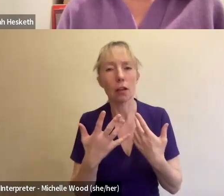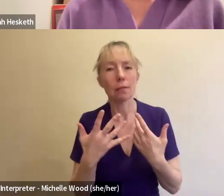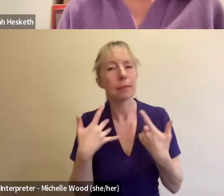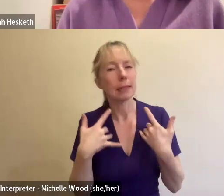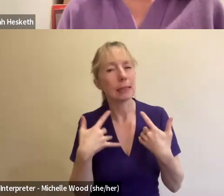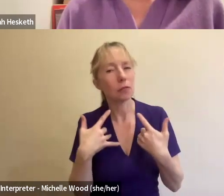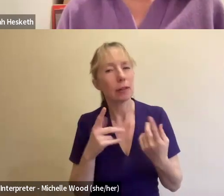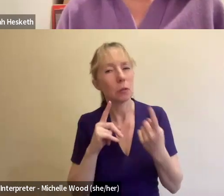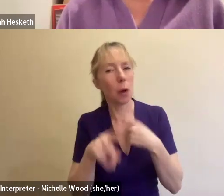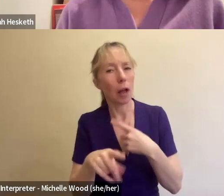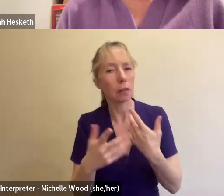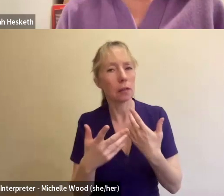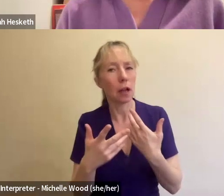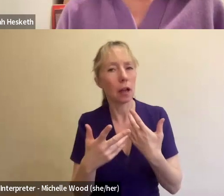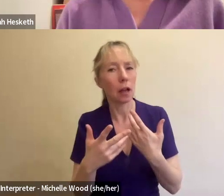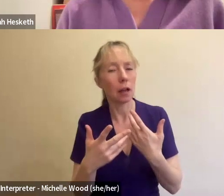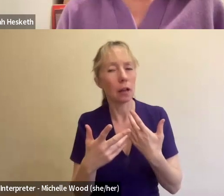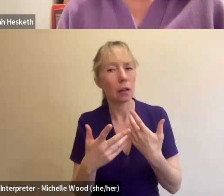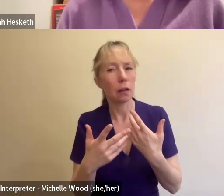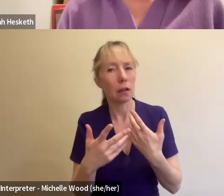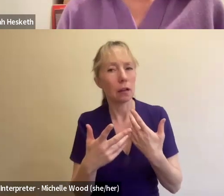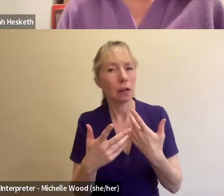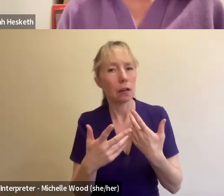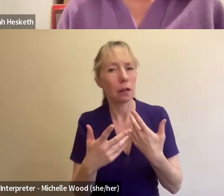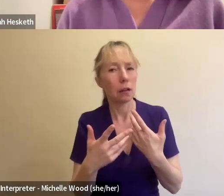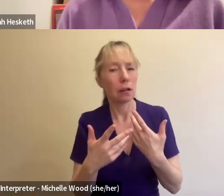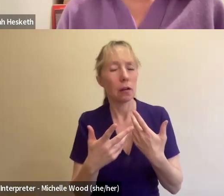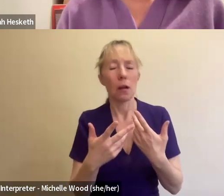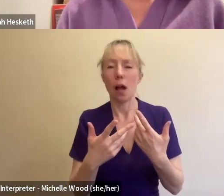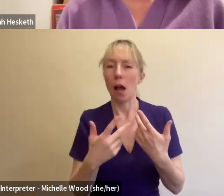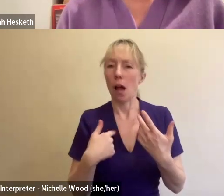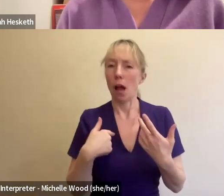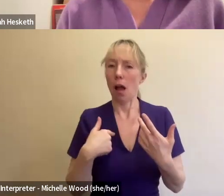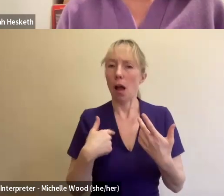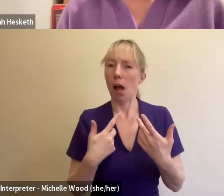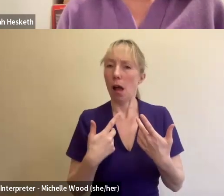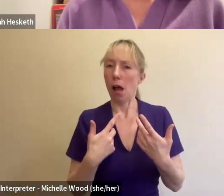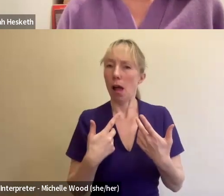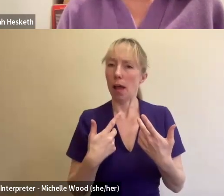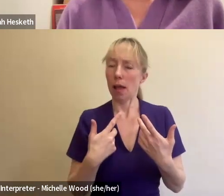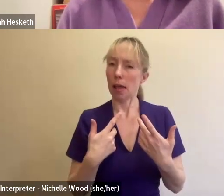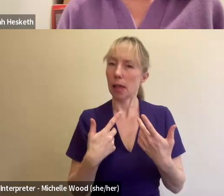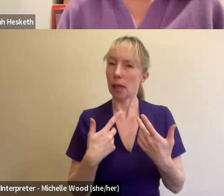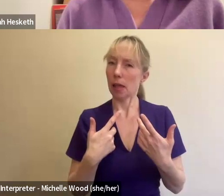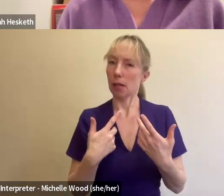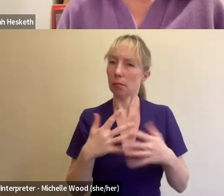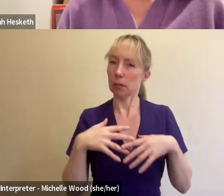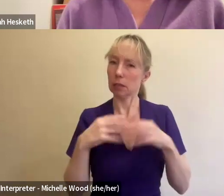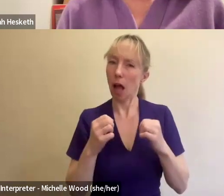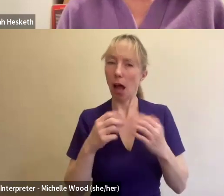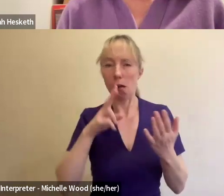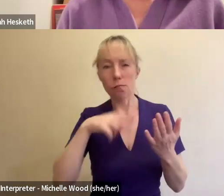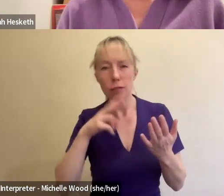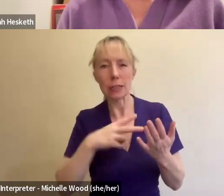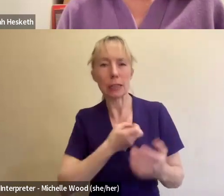this because I did come to poetry with a very clear political lens when I was started reading. So